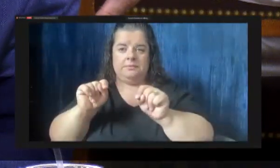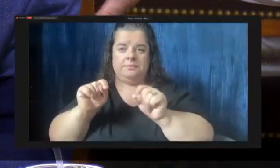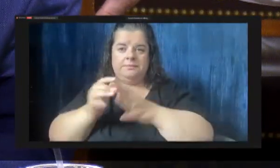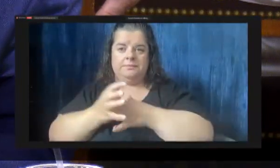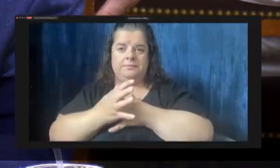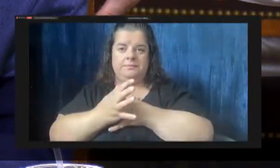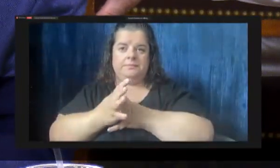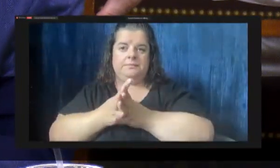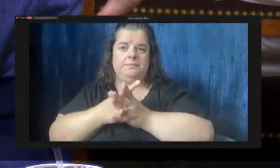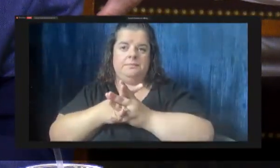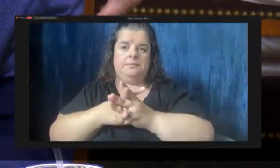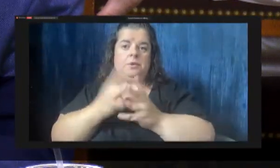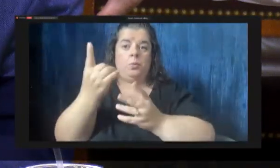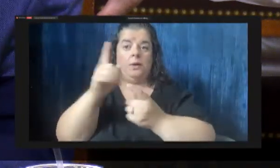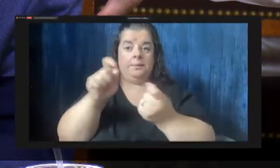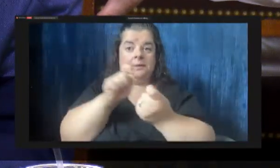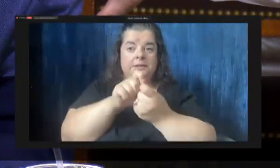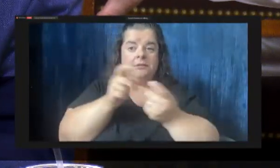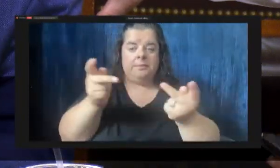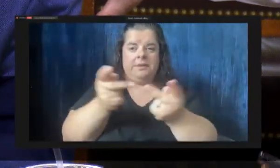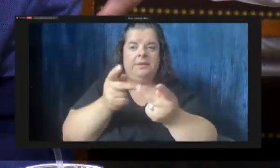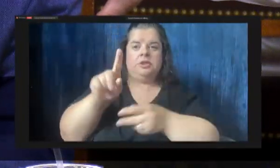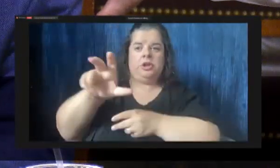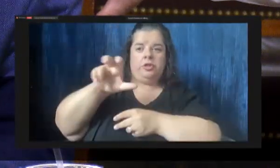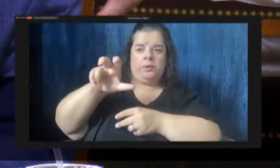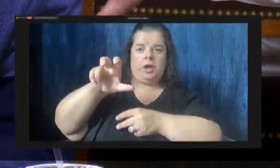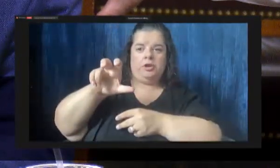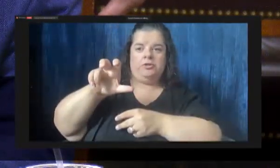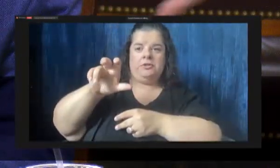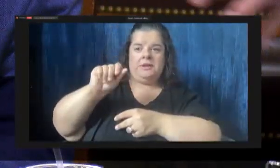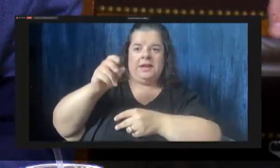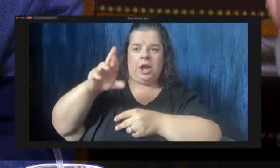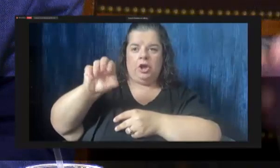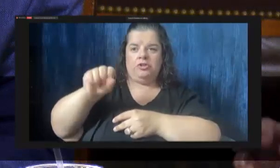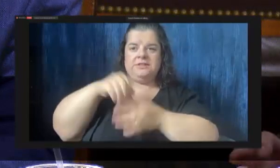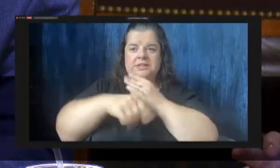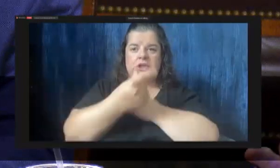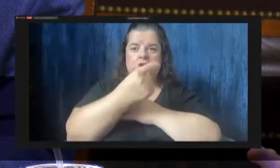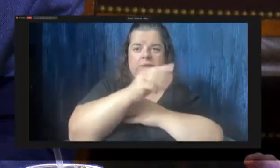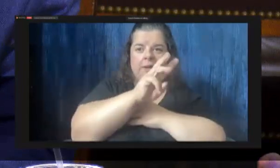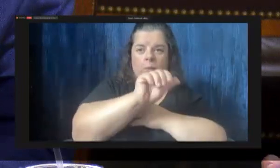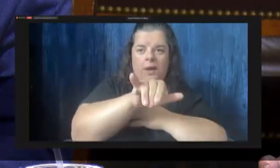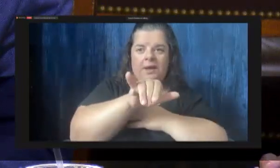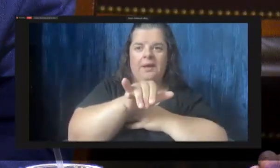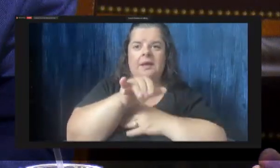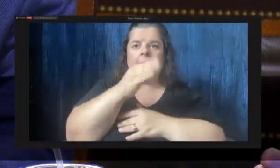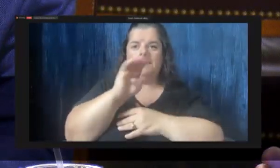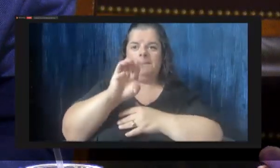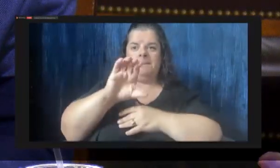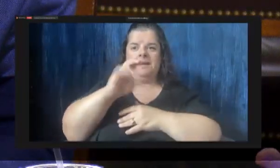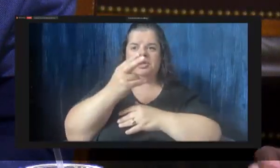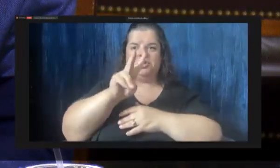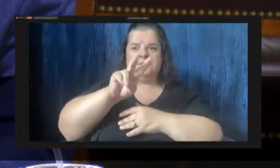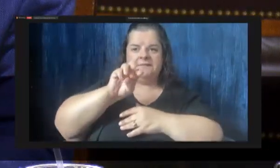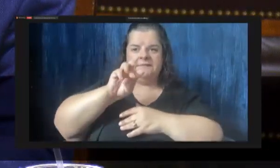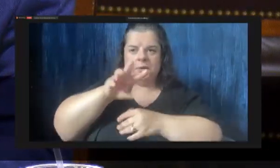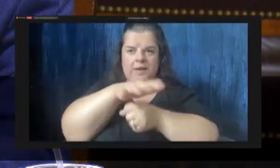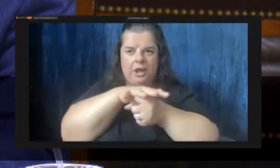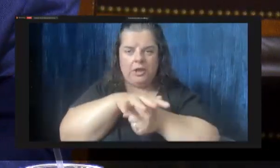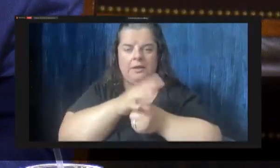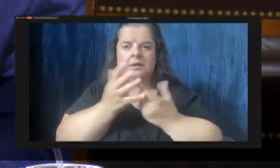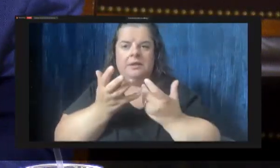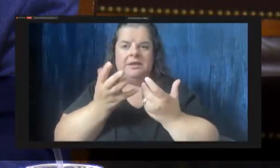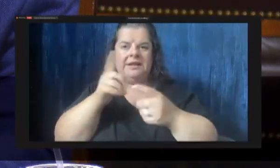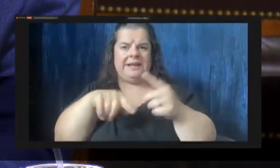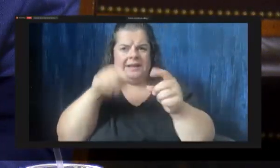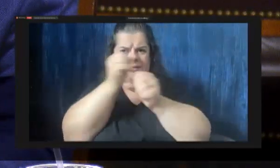in the one particular place is 300 plus acres, Greenway in my district, Beachview area, mm-hmm. and I can't